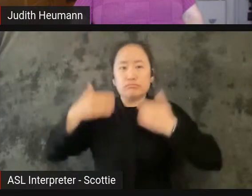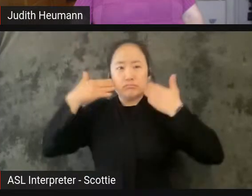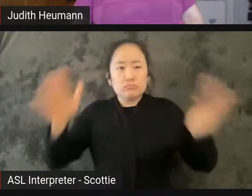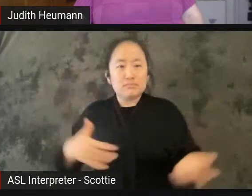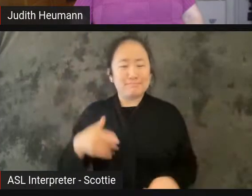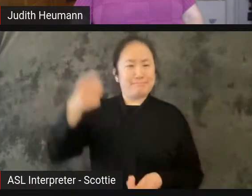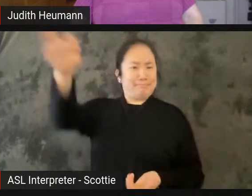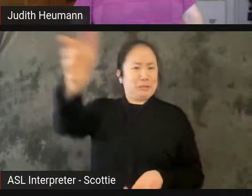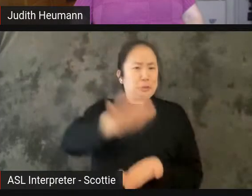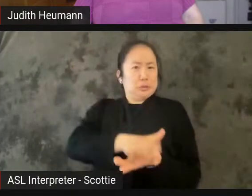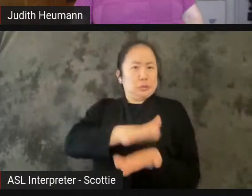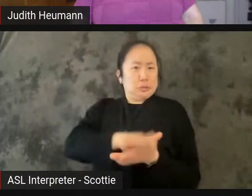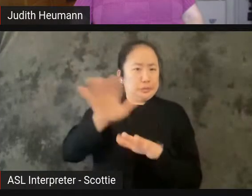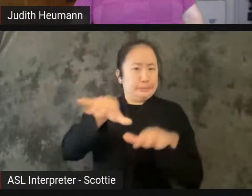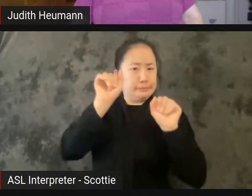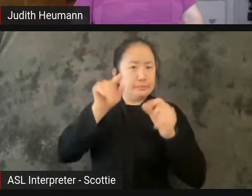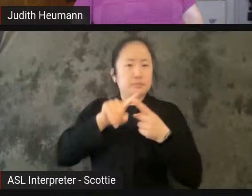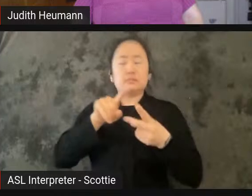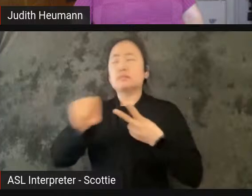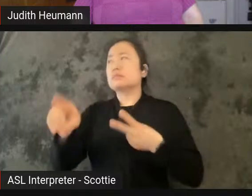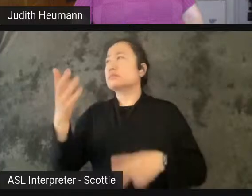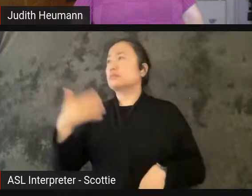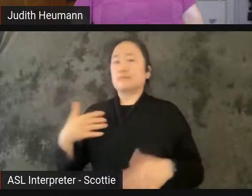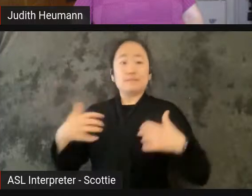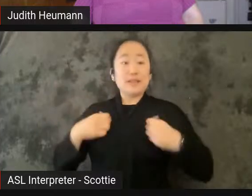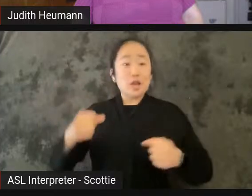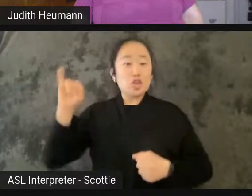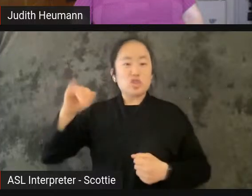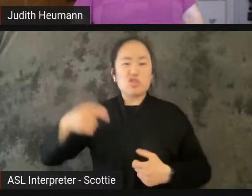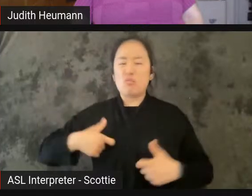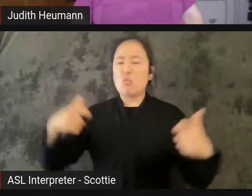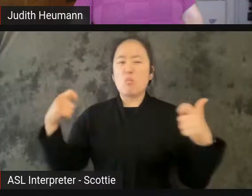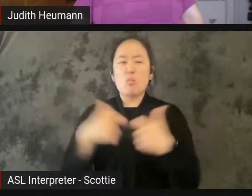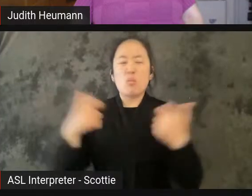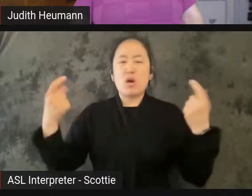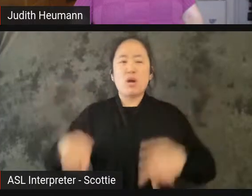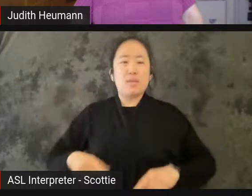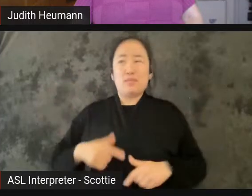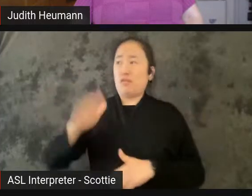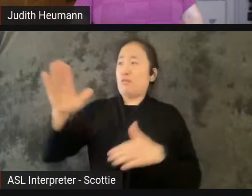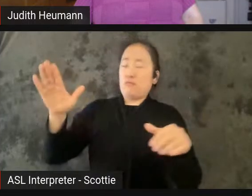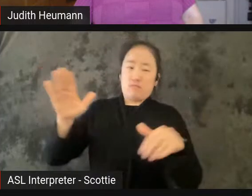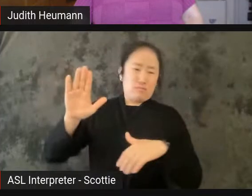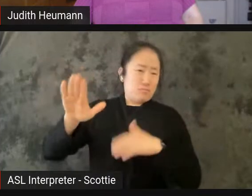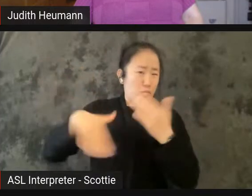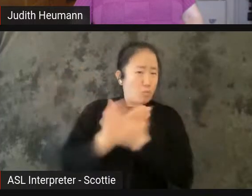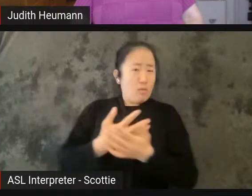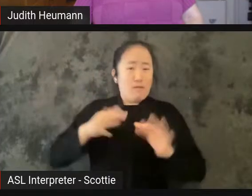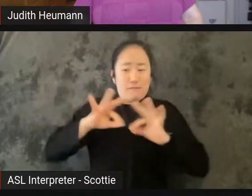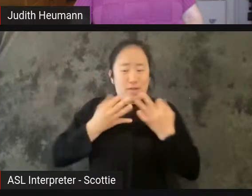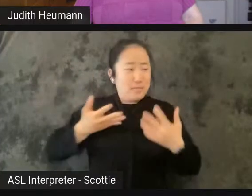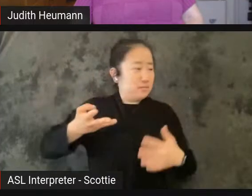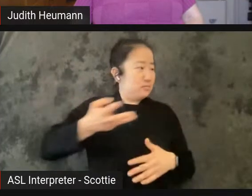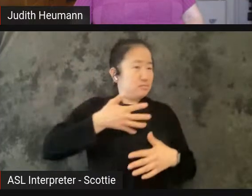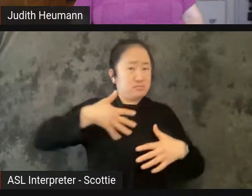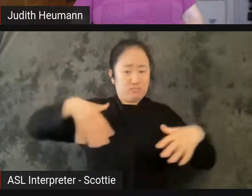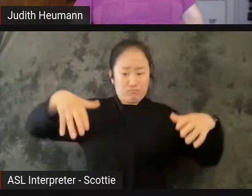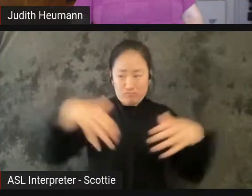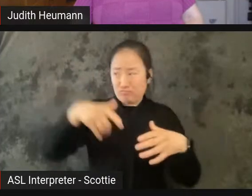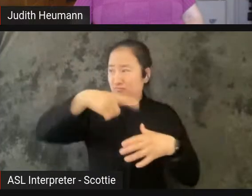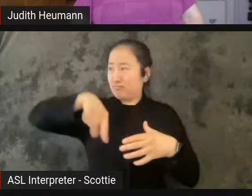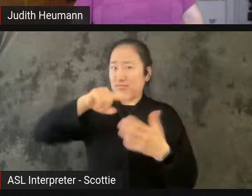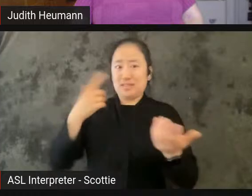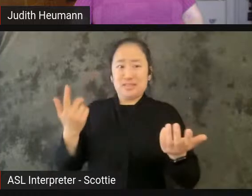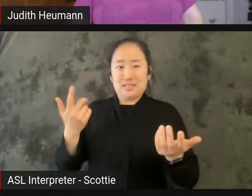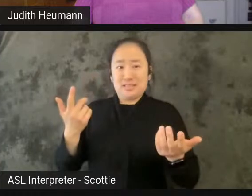insurance covered, just automatically the entire family without having to have full-time employment or going through an